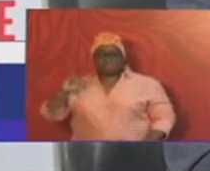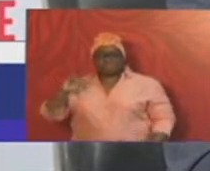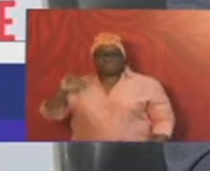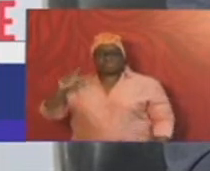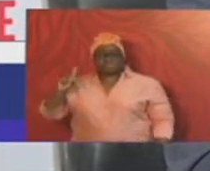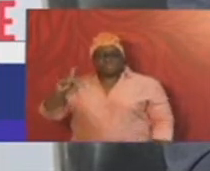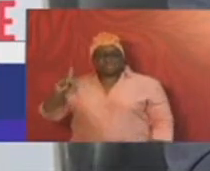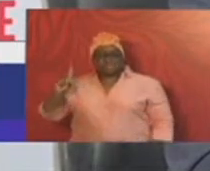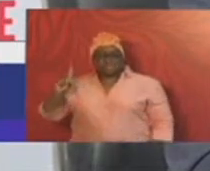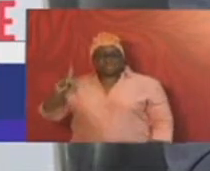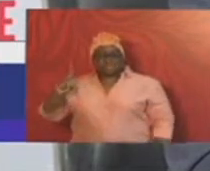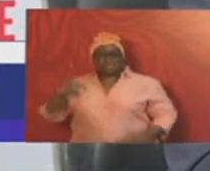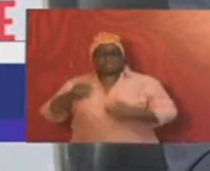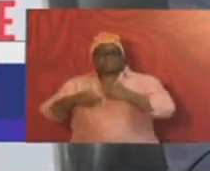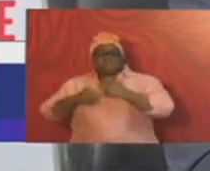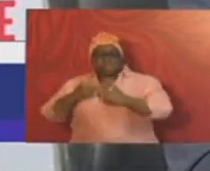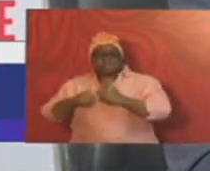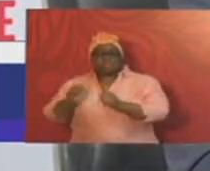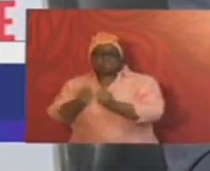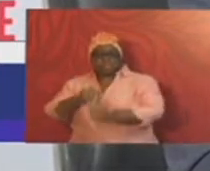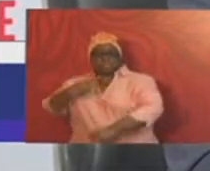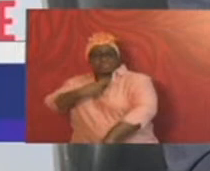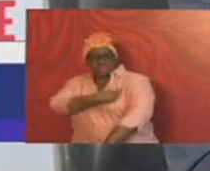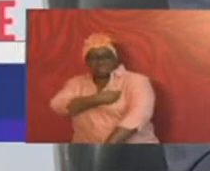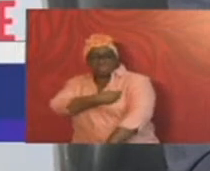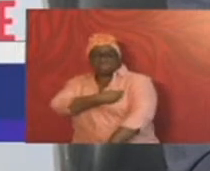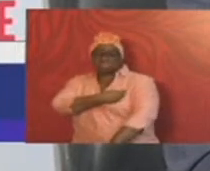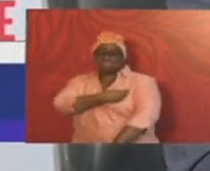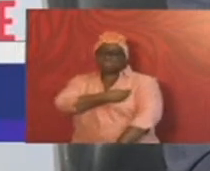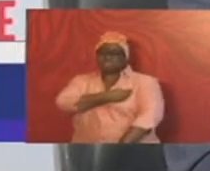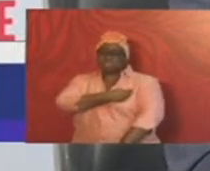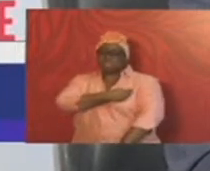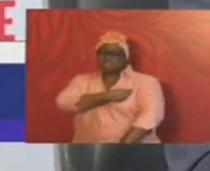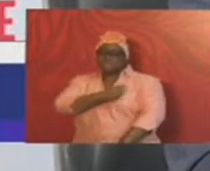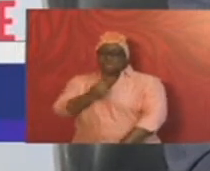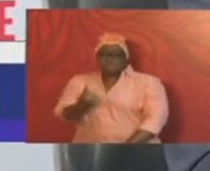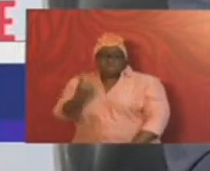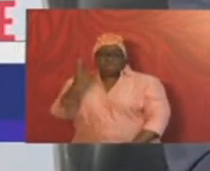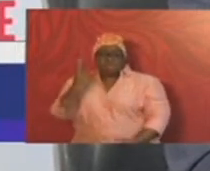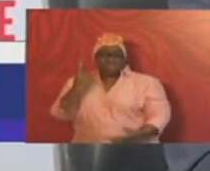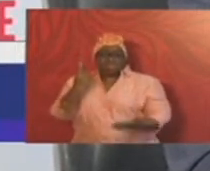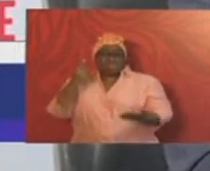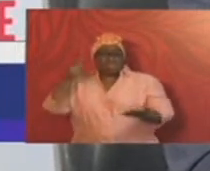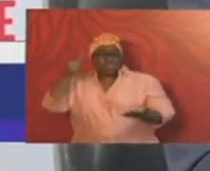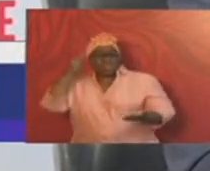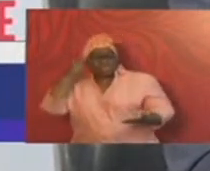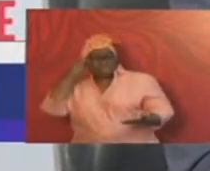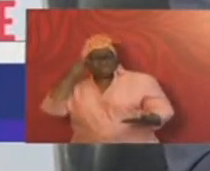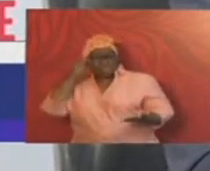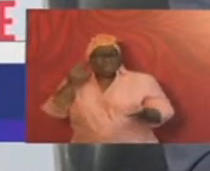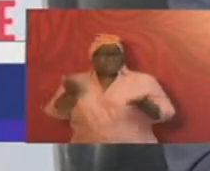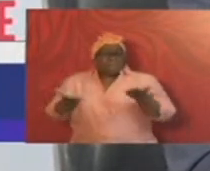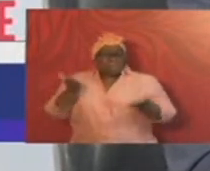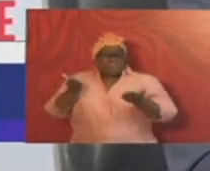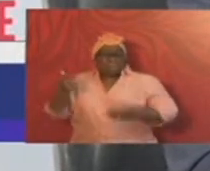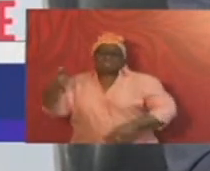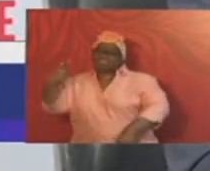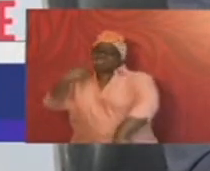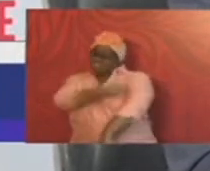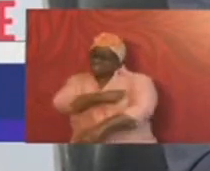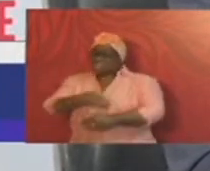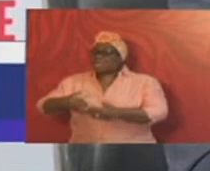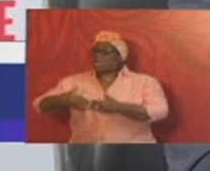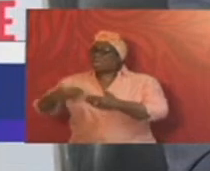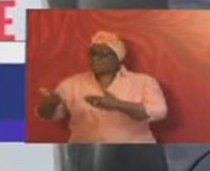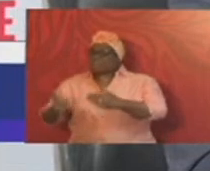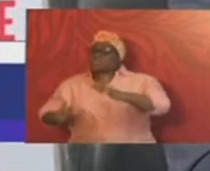all systems in place. As I said, we had one suspected case from the North Central Regional Health Authority, not confirmed but not reported